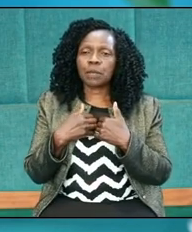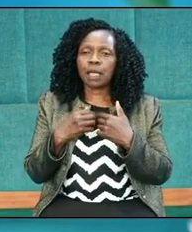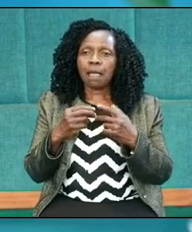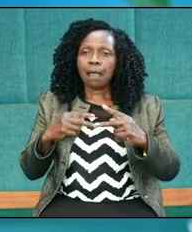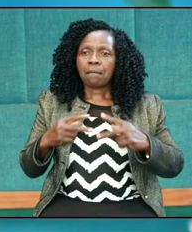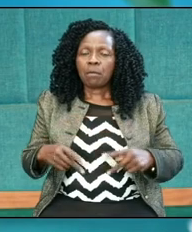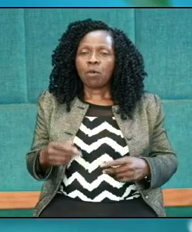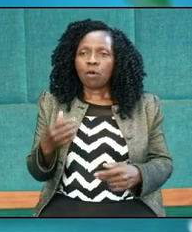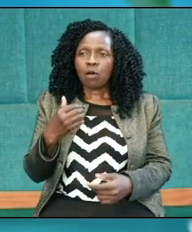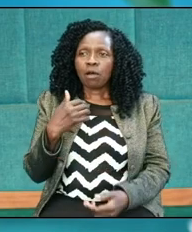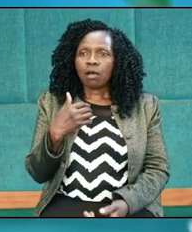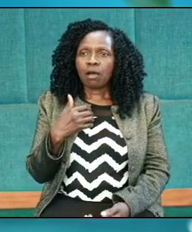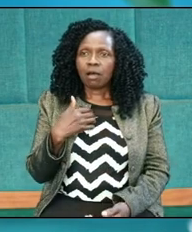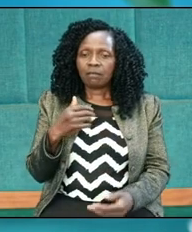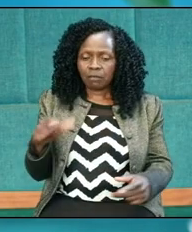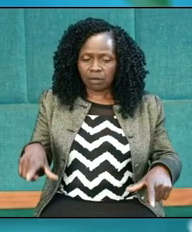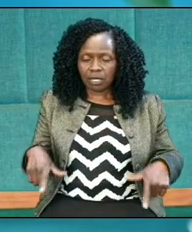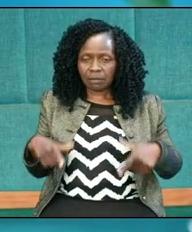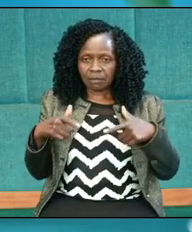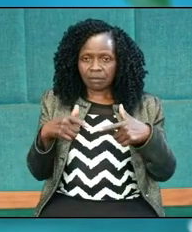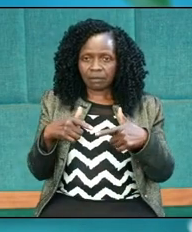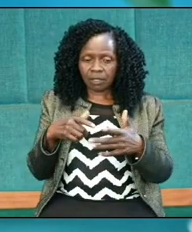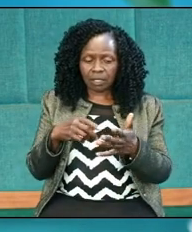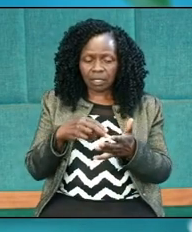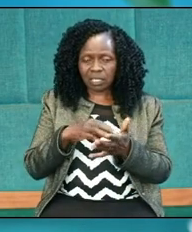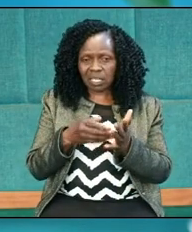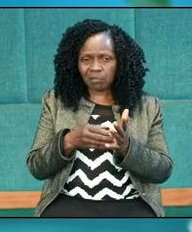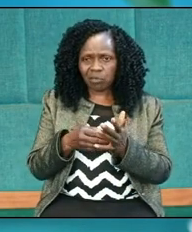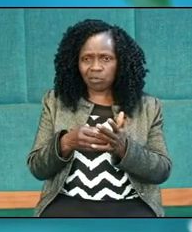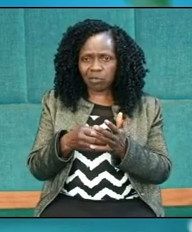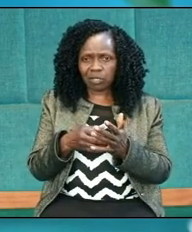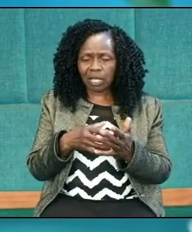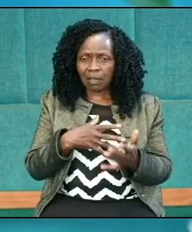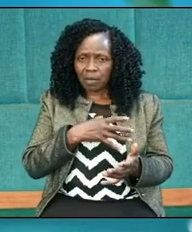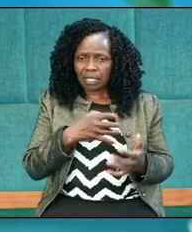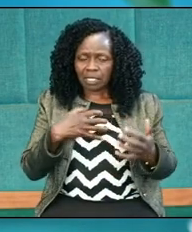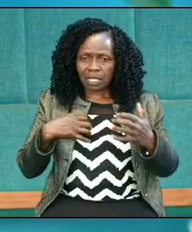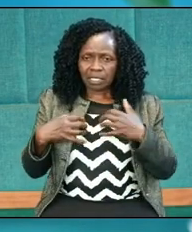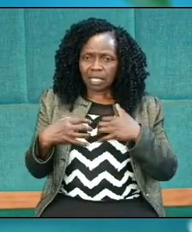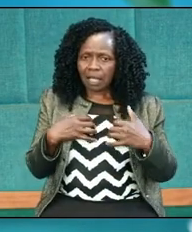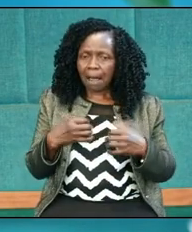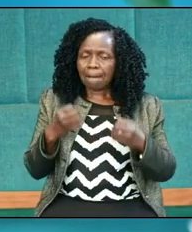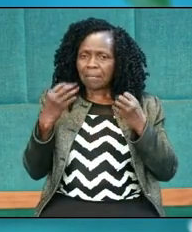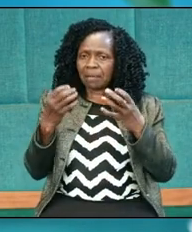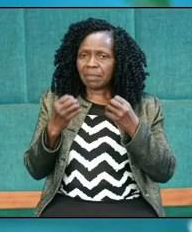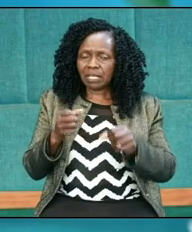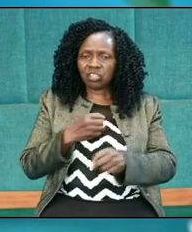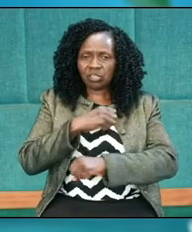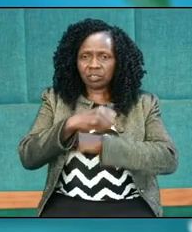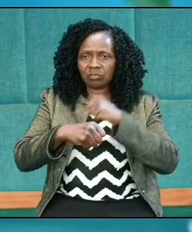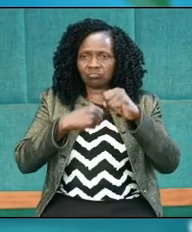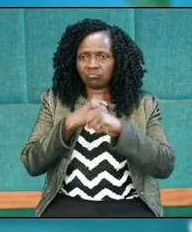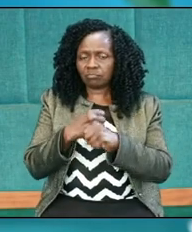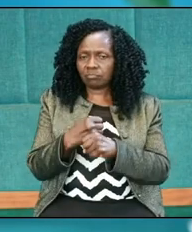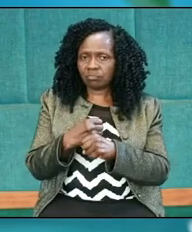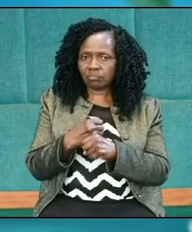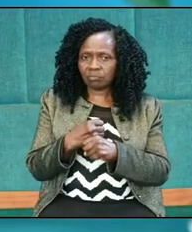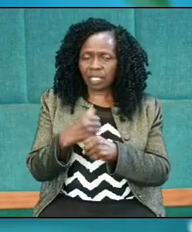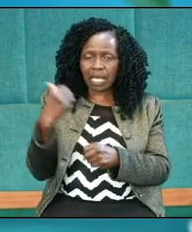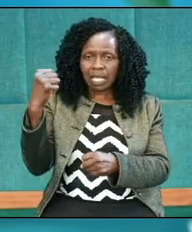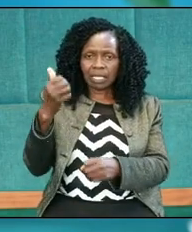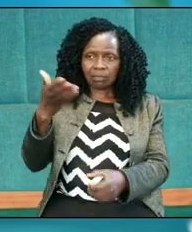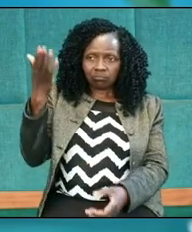People have lived, some have lived, for example, with breast cancer for many years. Yet others hardly go beyond the 5 year